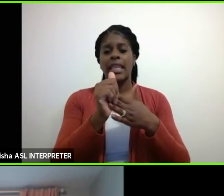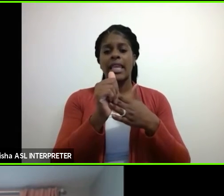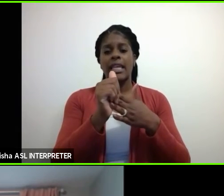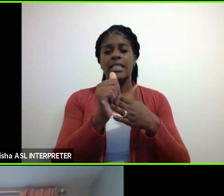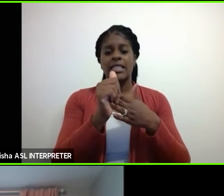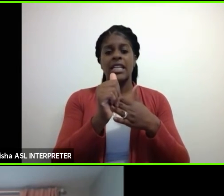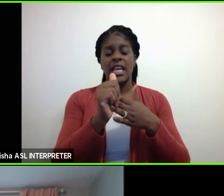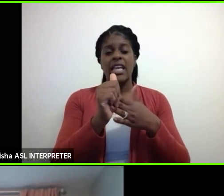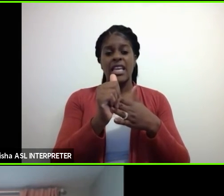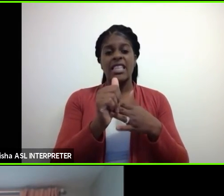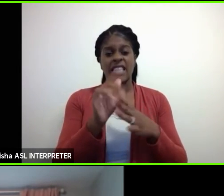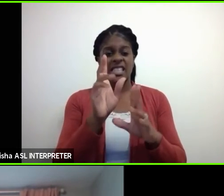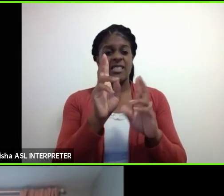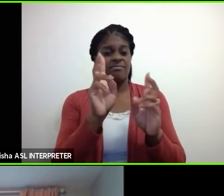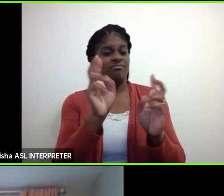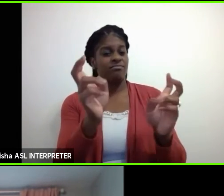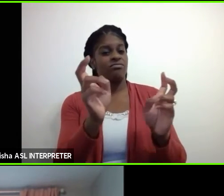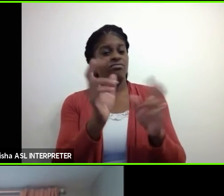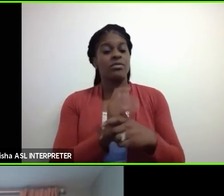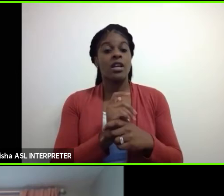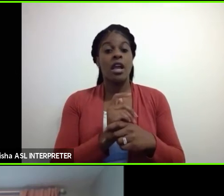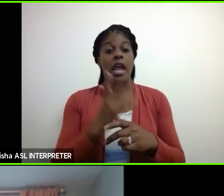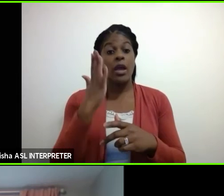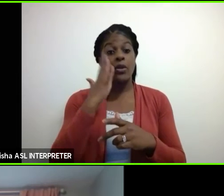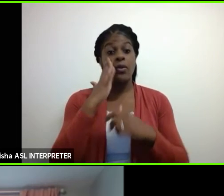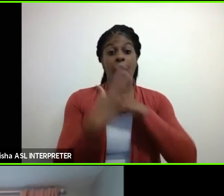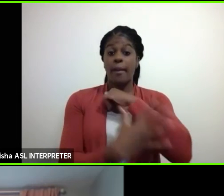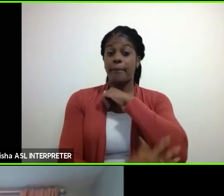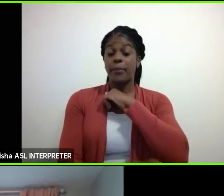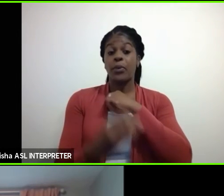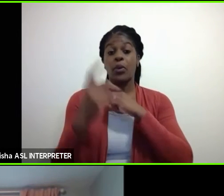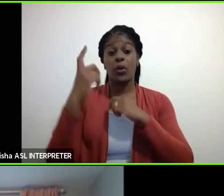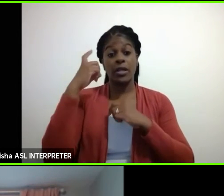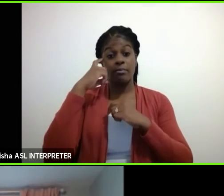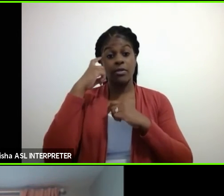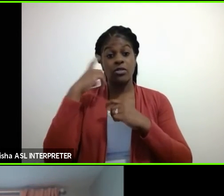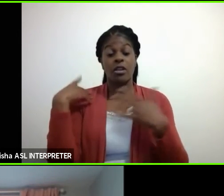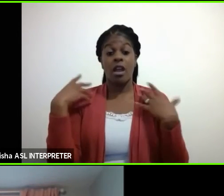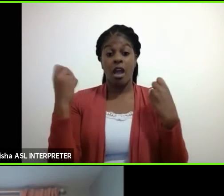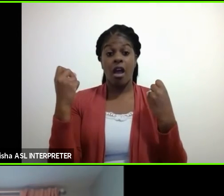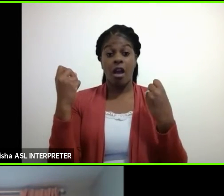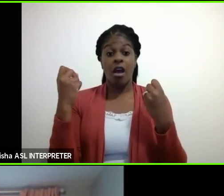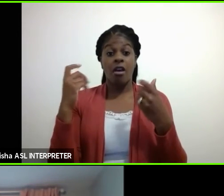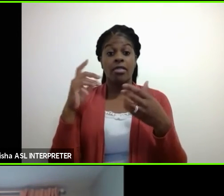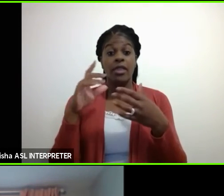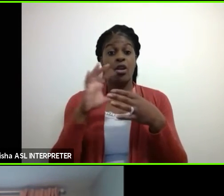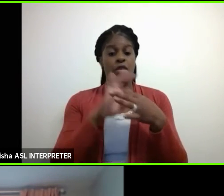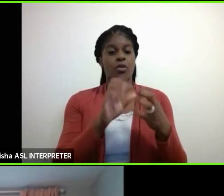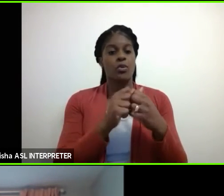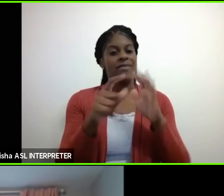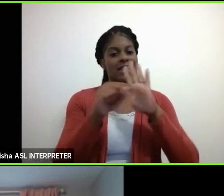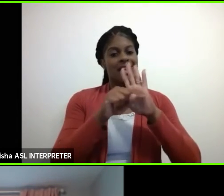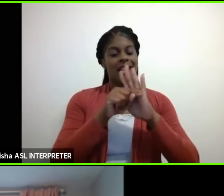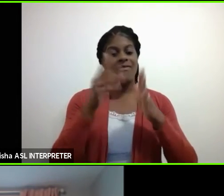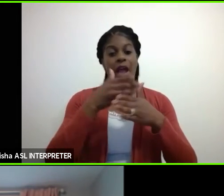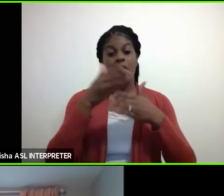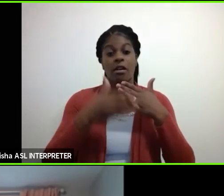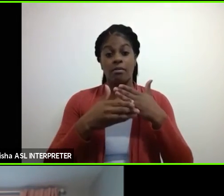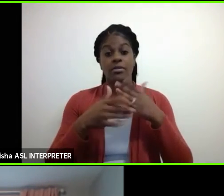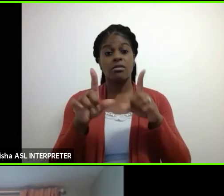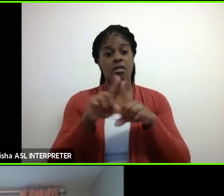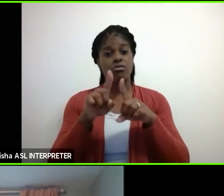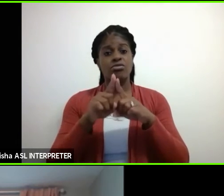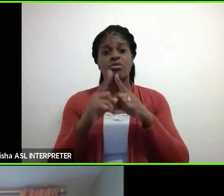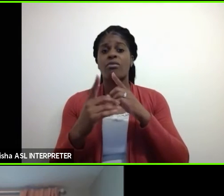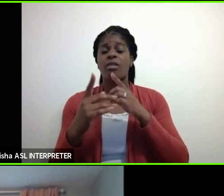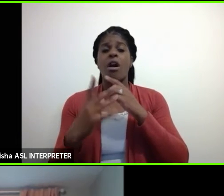poor students that poor student mental health correlates with negative outcomes, including poor academic